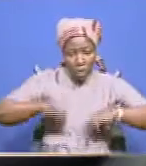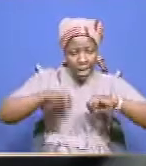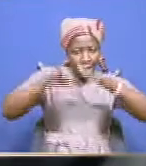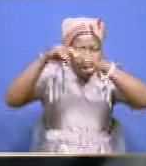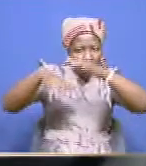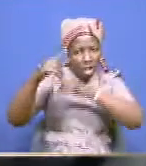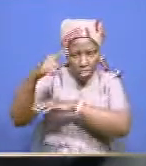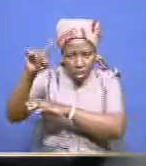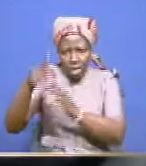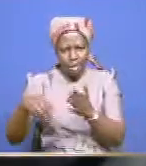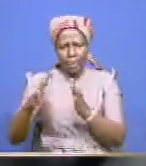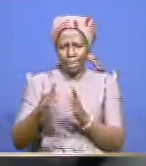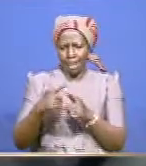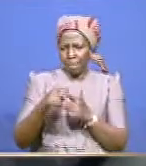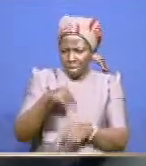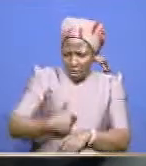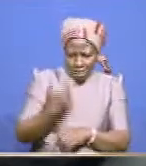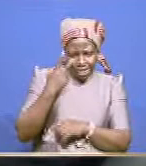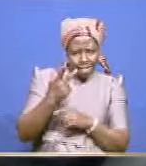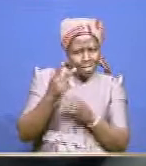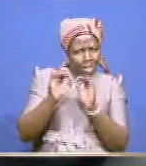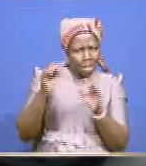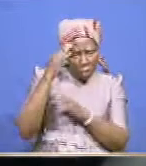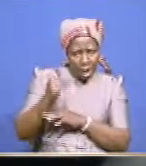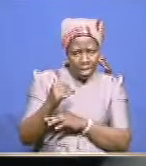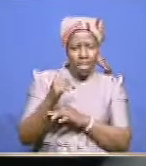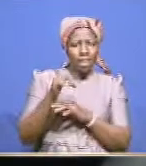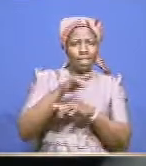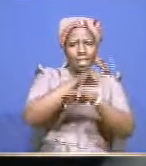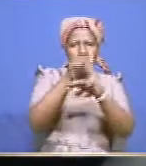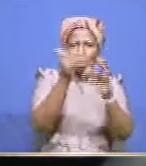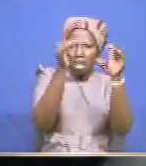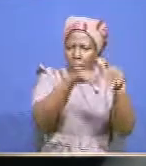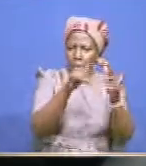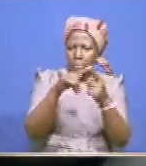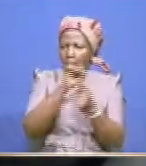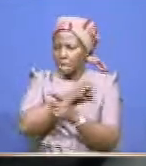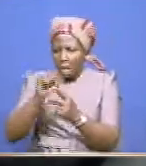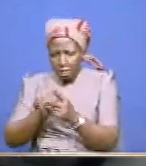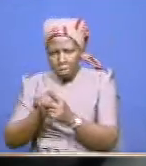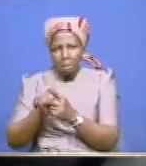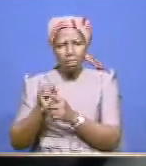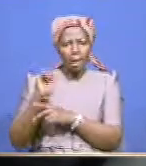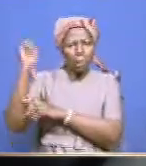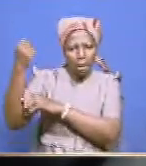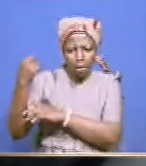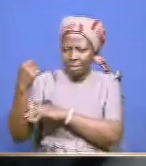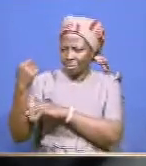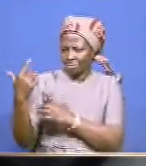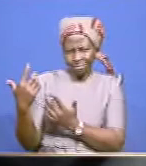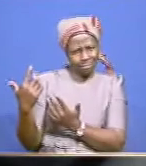go, then I do not see why the National Assembly and the Senate, the President must differ, unless there is a misconception that this is our